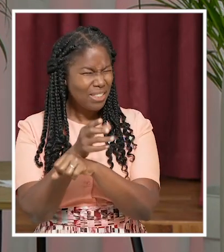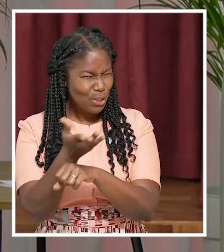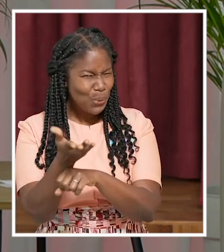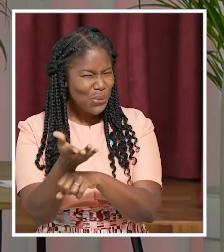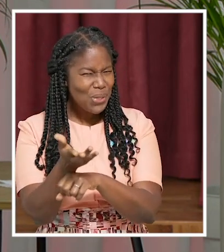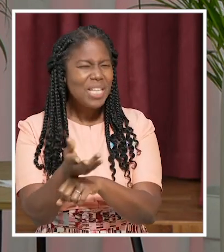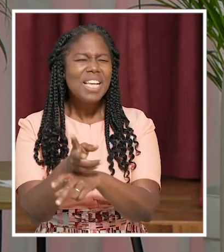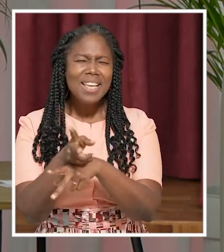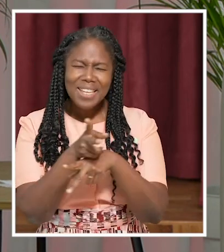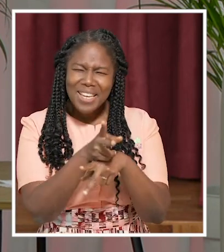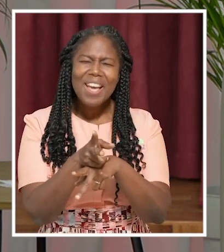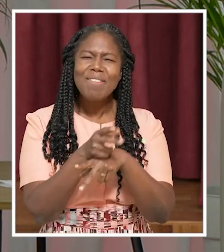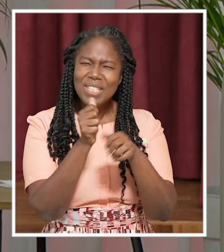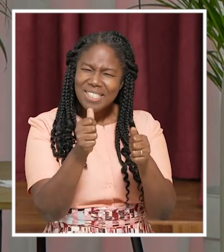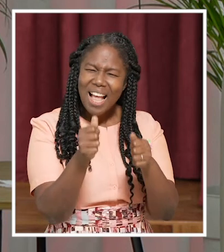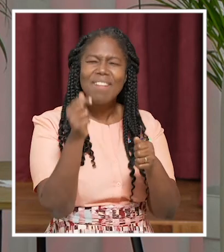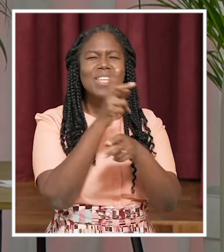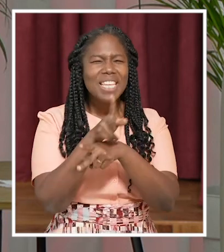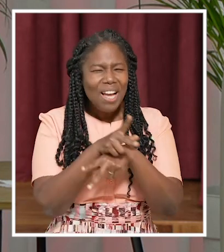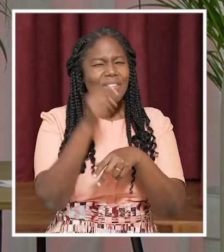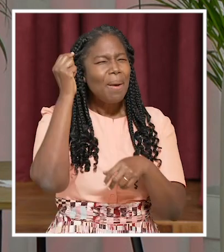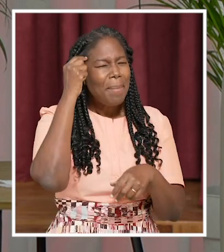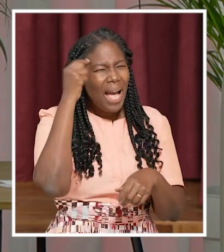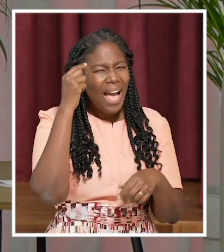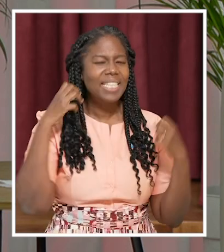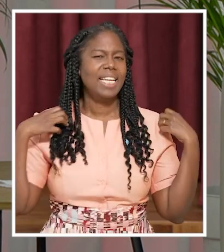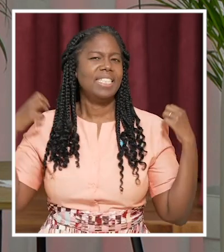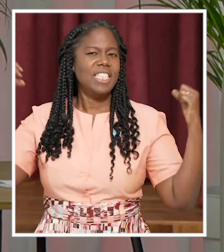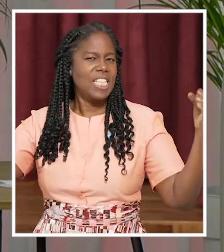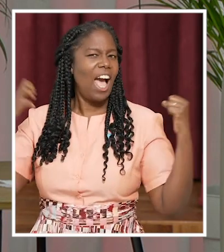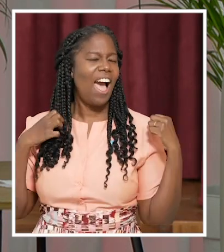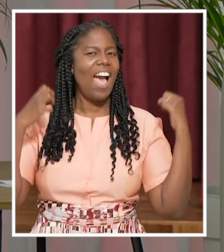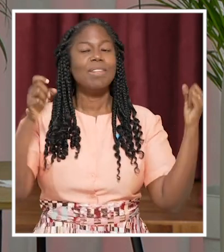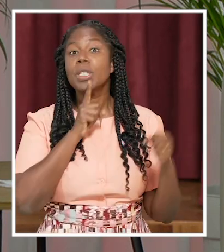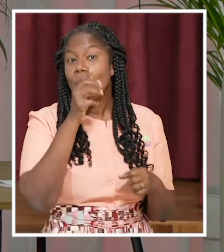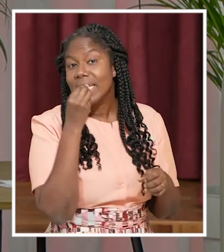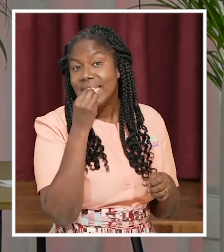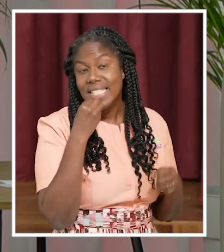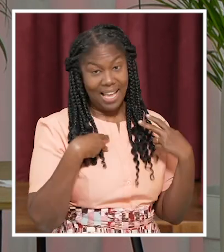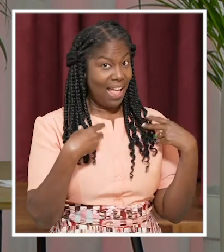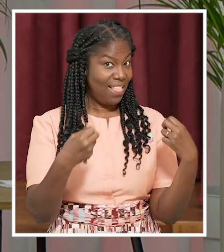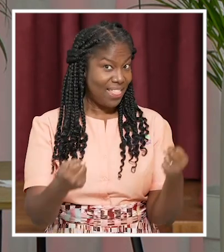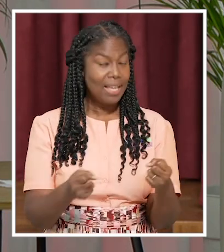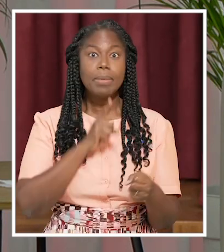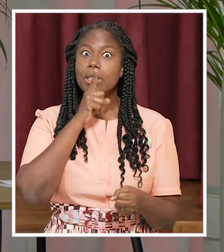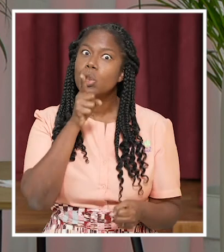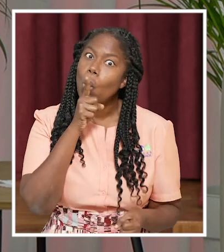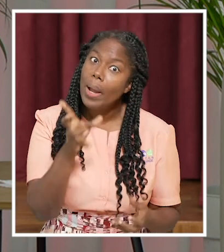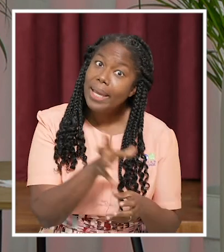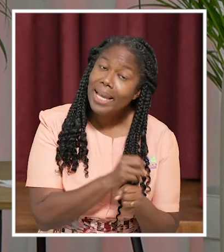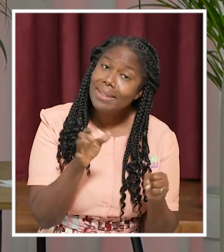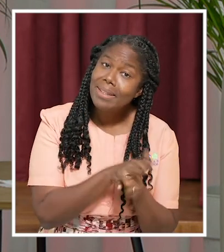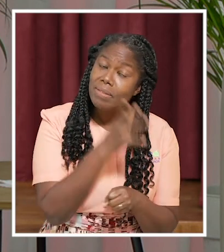your breaks, exercise, do make sure you're eating healthily as well. Make sure you're getting enough sleep. Make sure